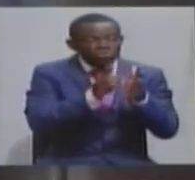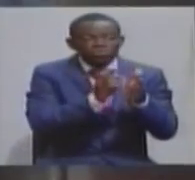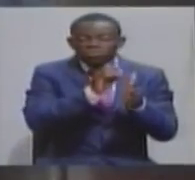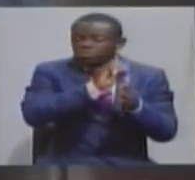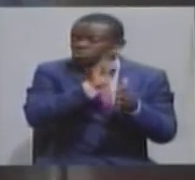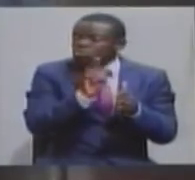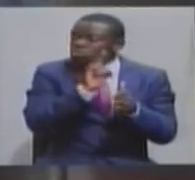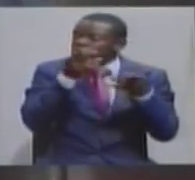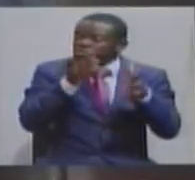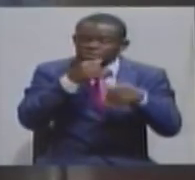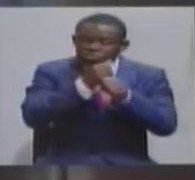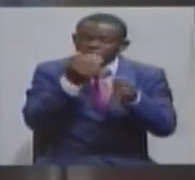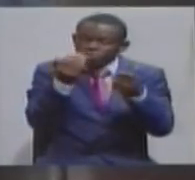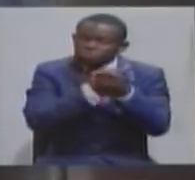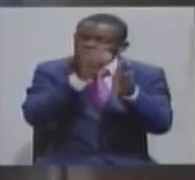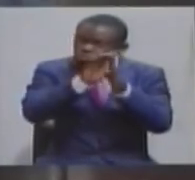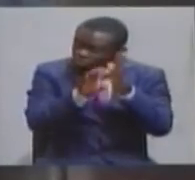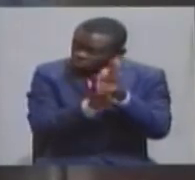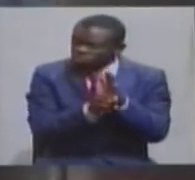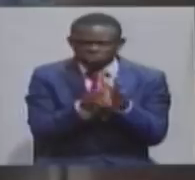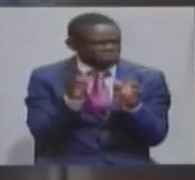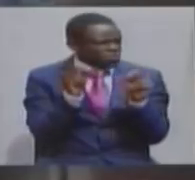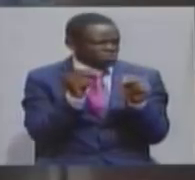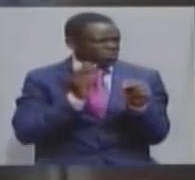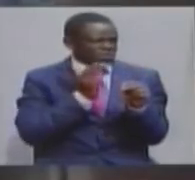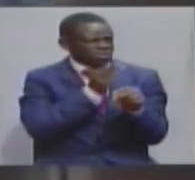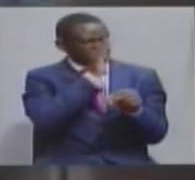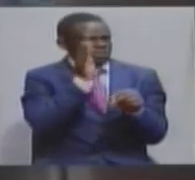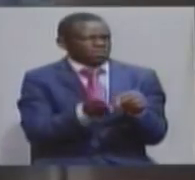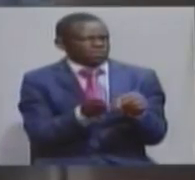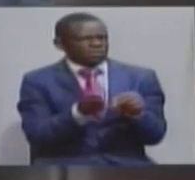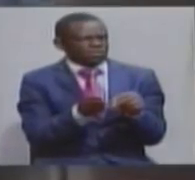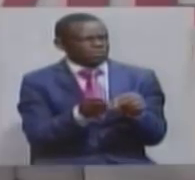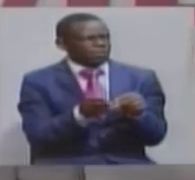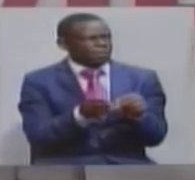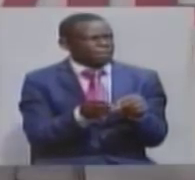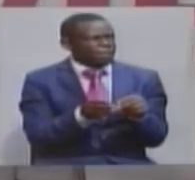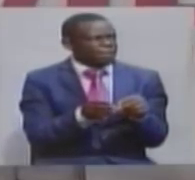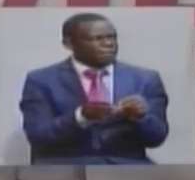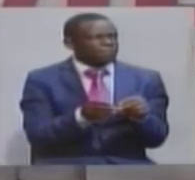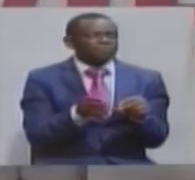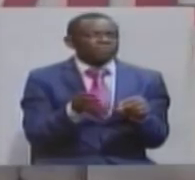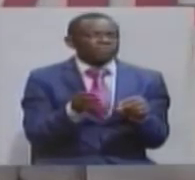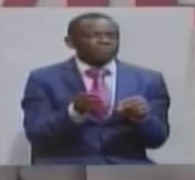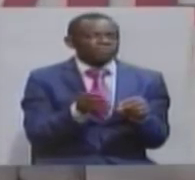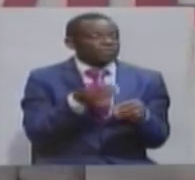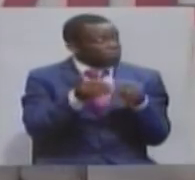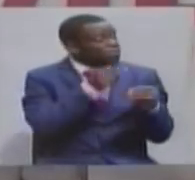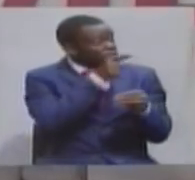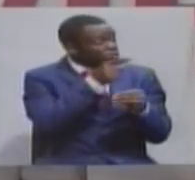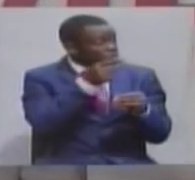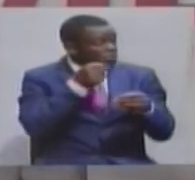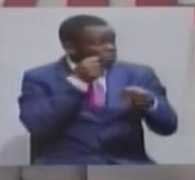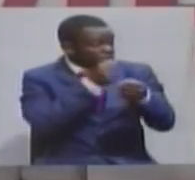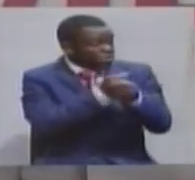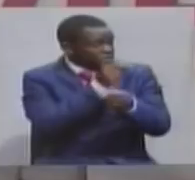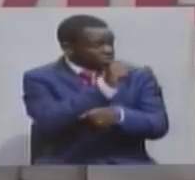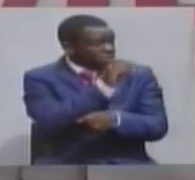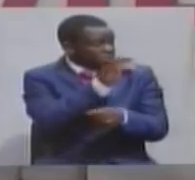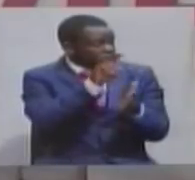have now. What was part of the documents referred to? We didn't. It's part of. That's good. The report. Meaning you agreed with something. The report of